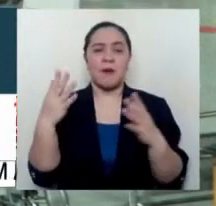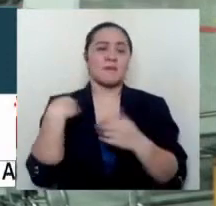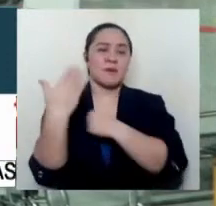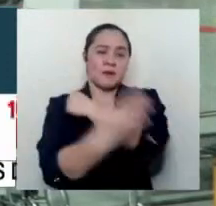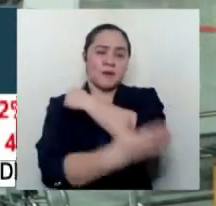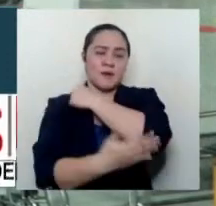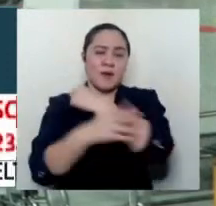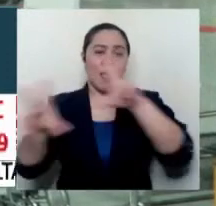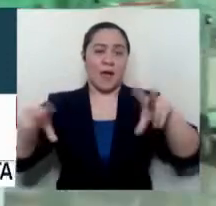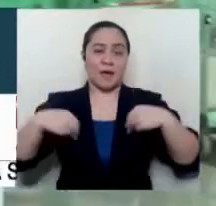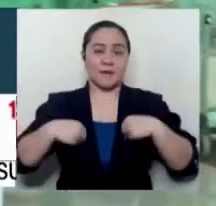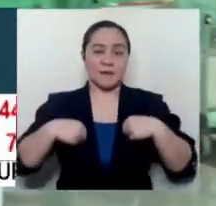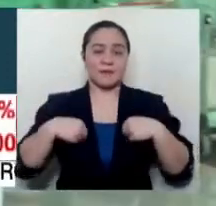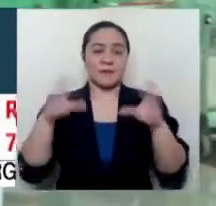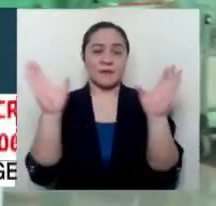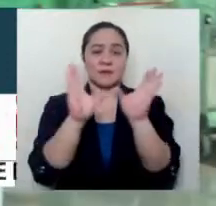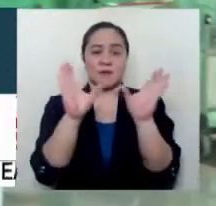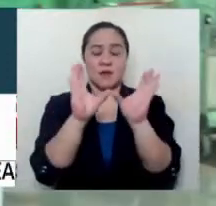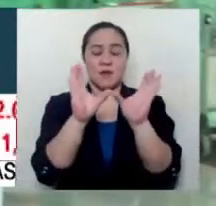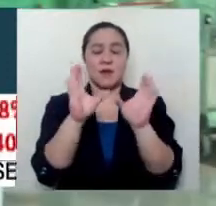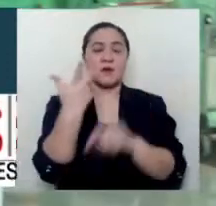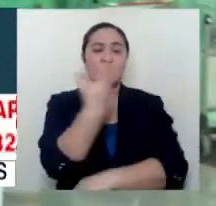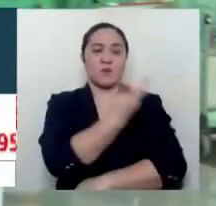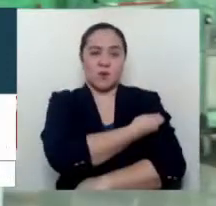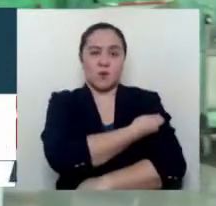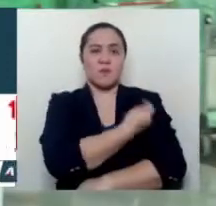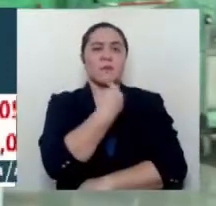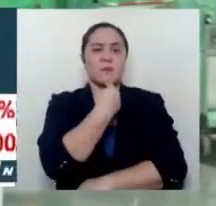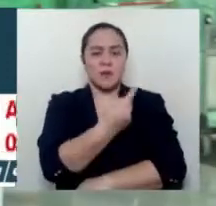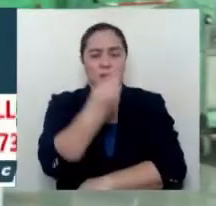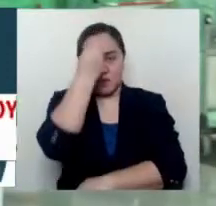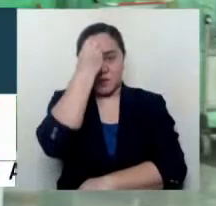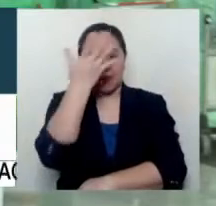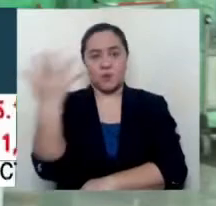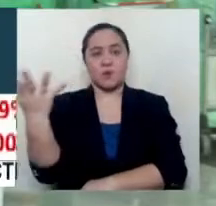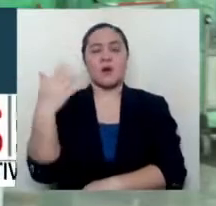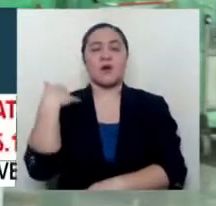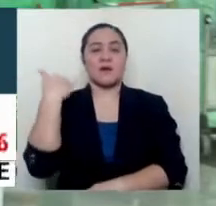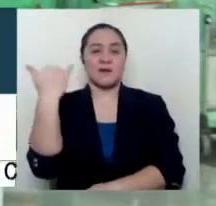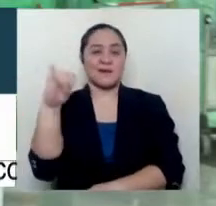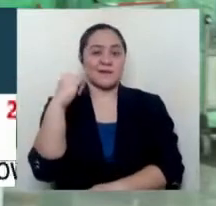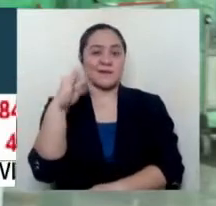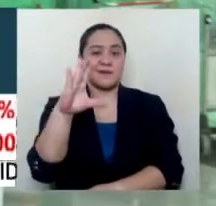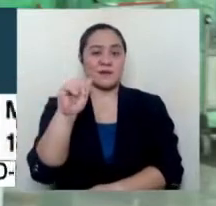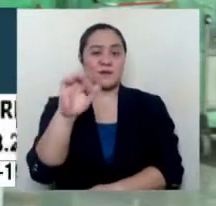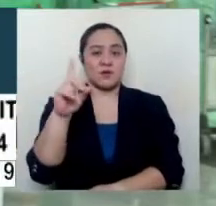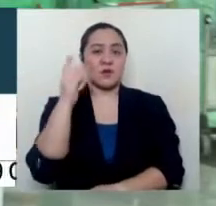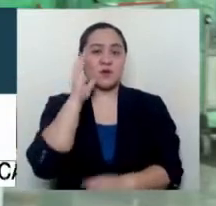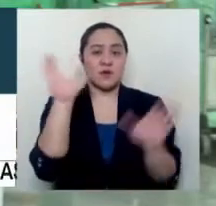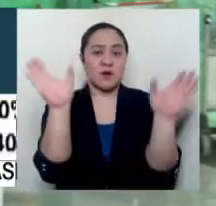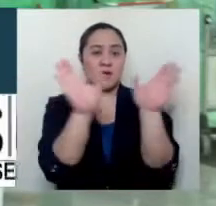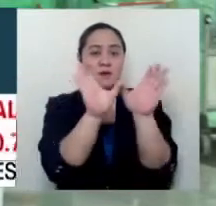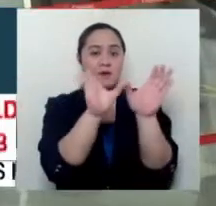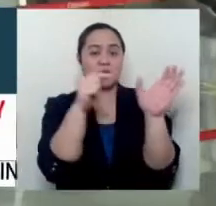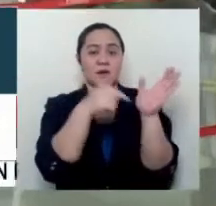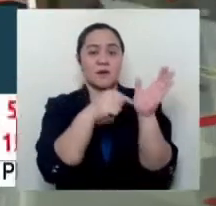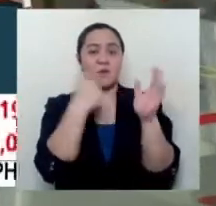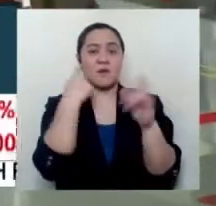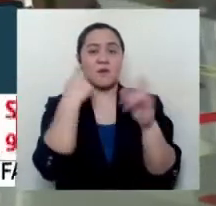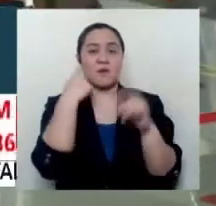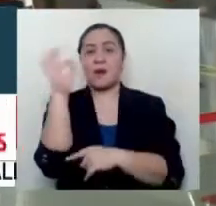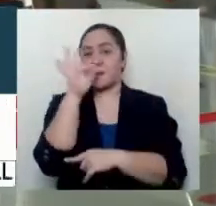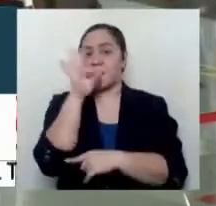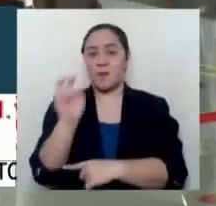the certificate. The government also continues to release yellow cards or international certificates of vaccination for Filipinos